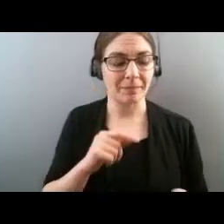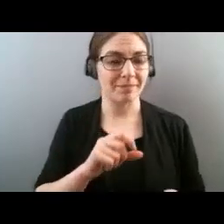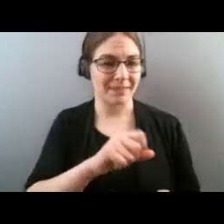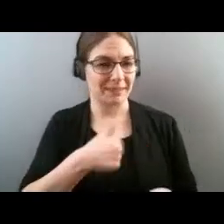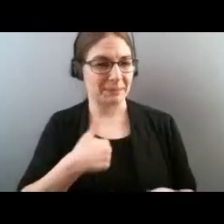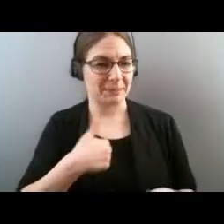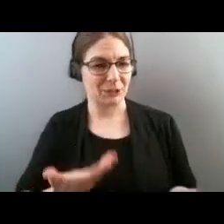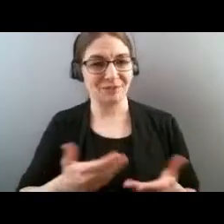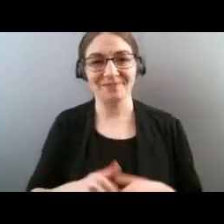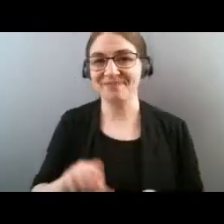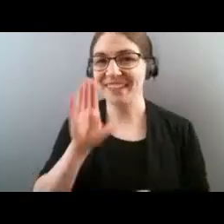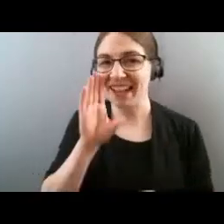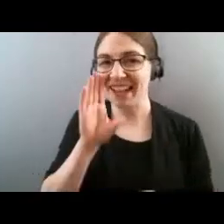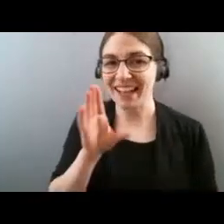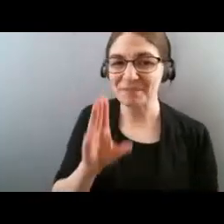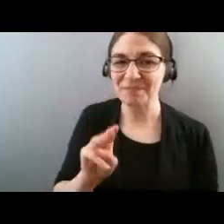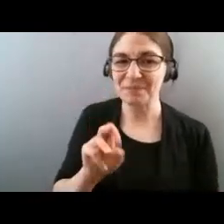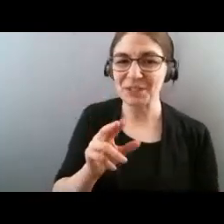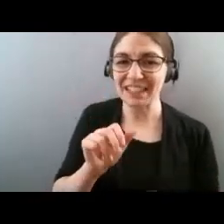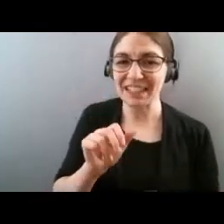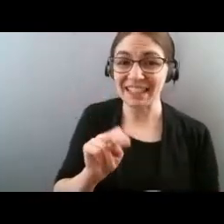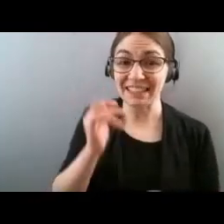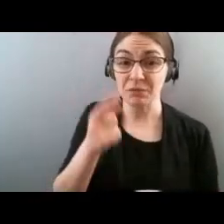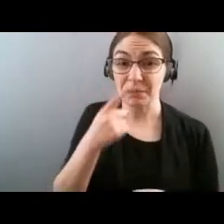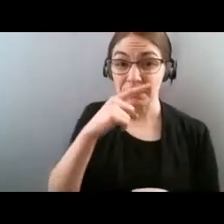here. Oh, hi. Hi, Morgan. Yeah, if you would like